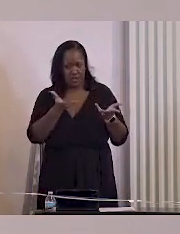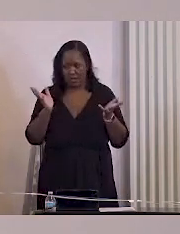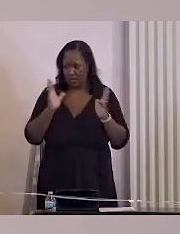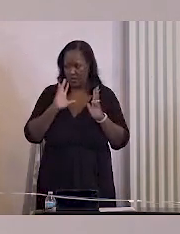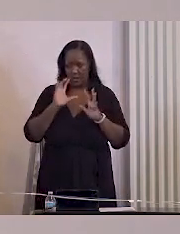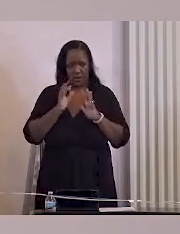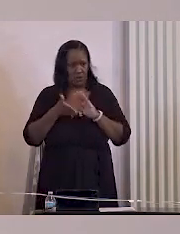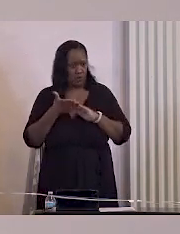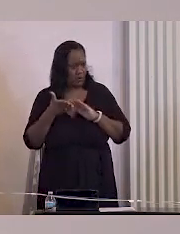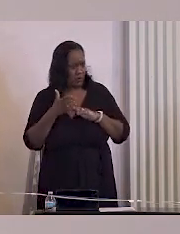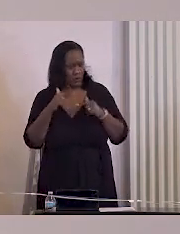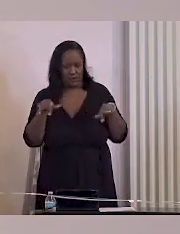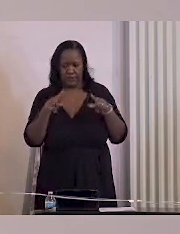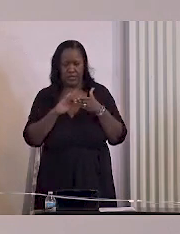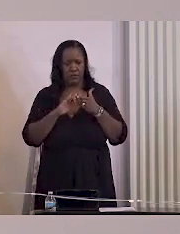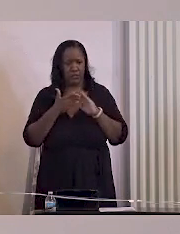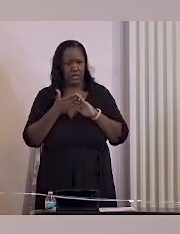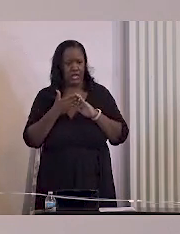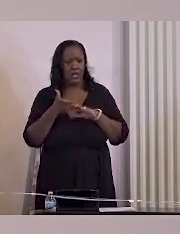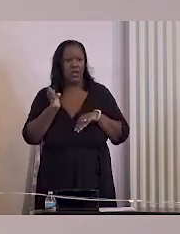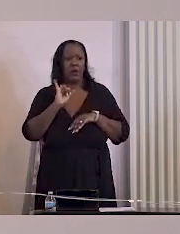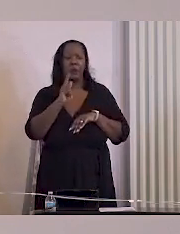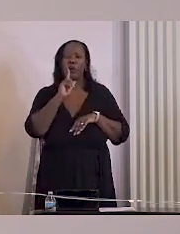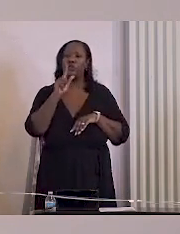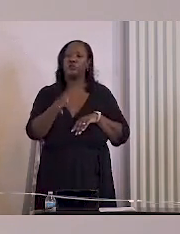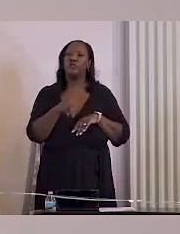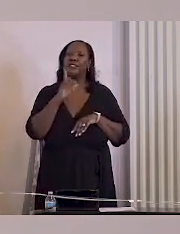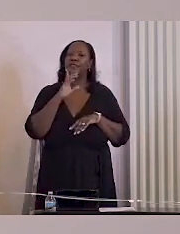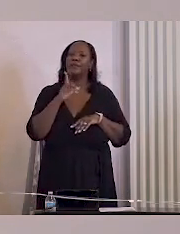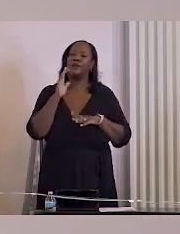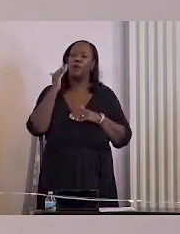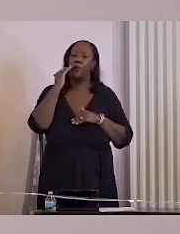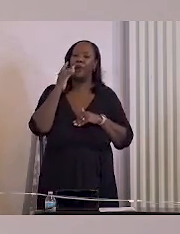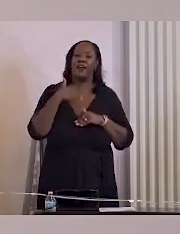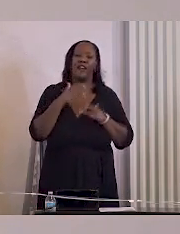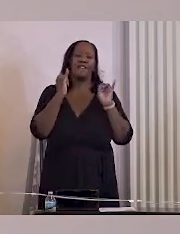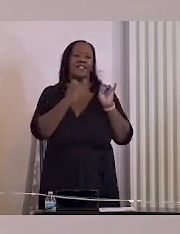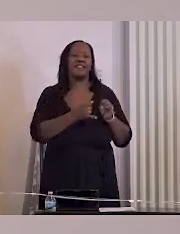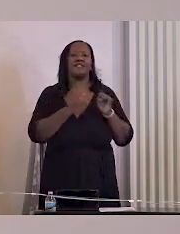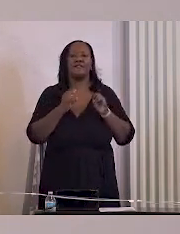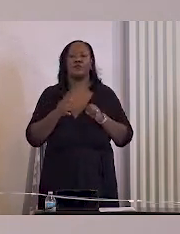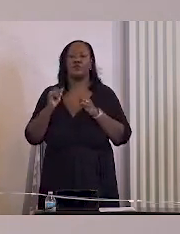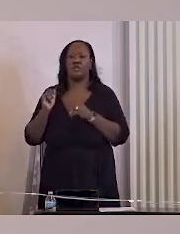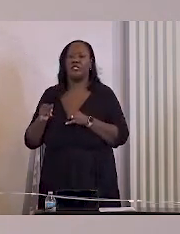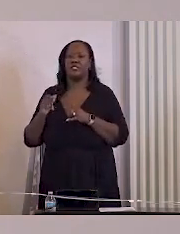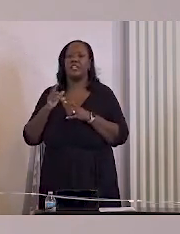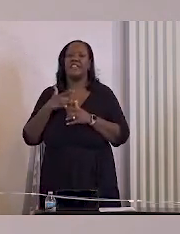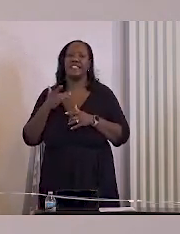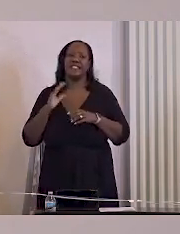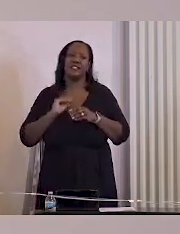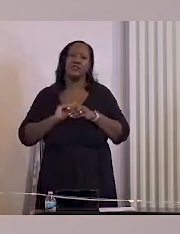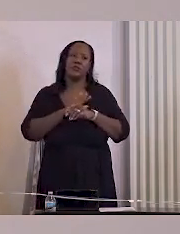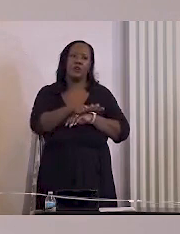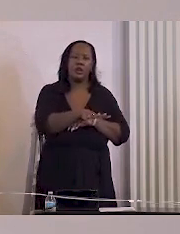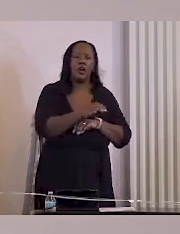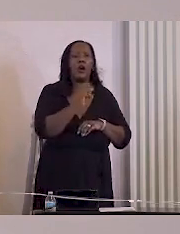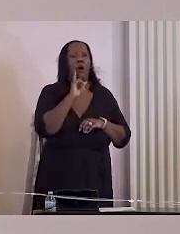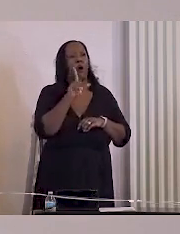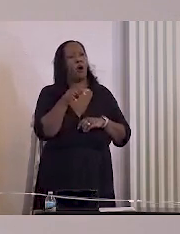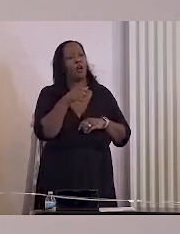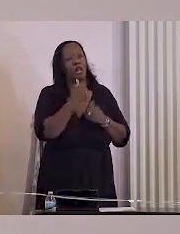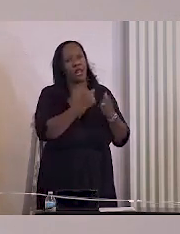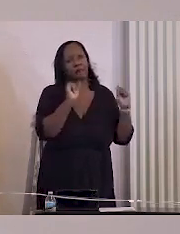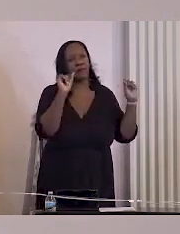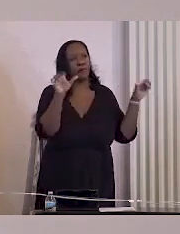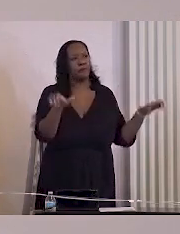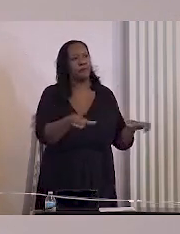community. We also need to be aware of individualism that often overshadows liberal movements and liberal faith. To